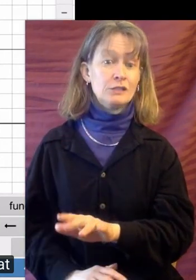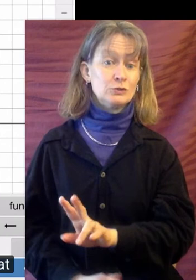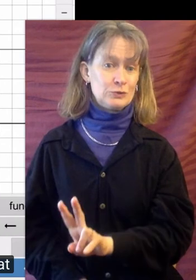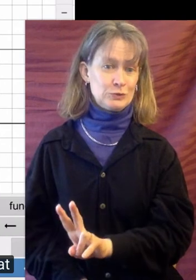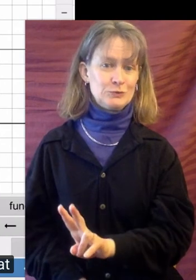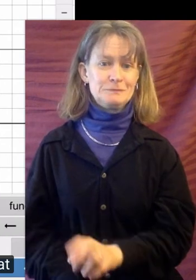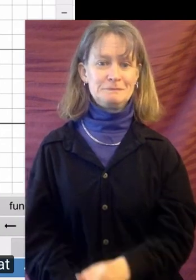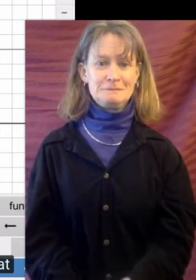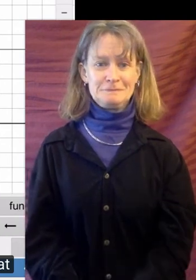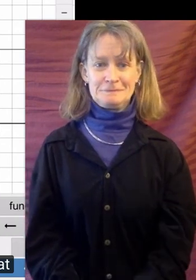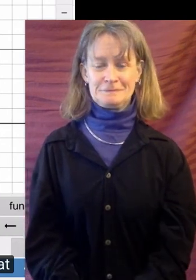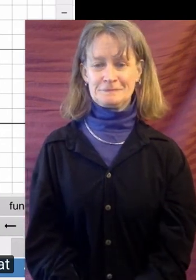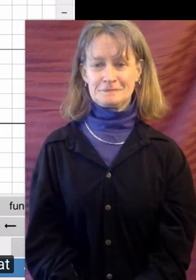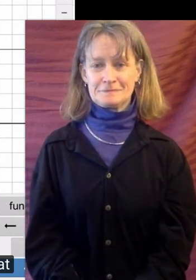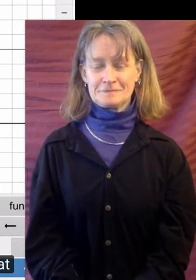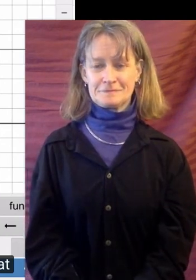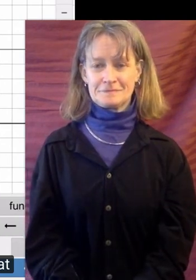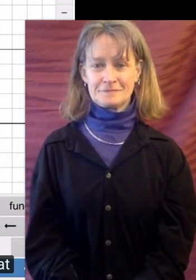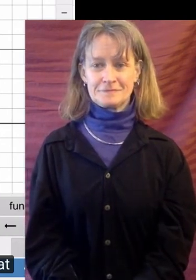negative 2,